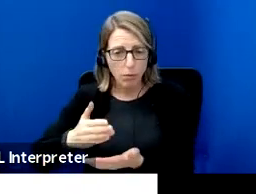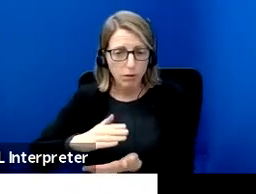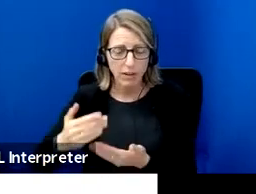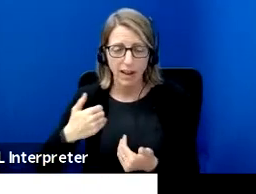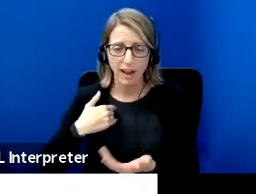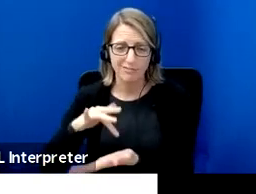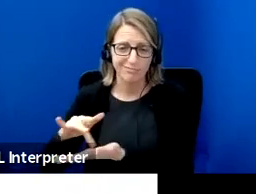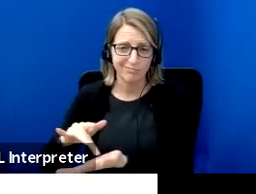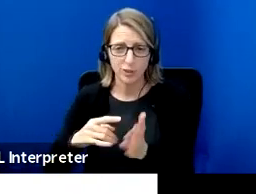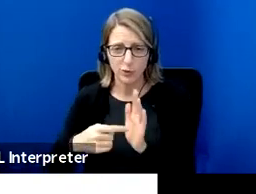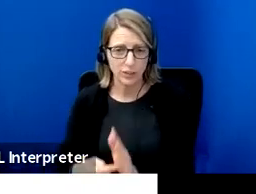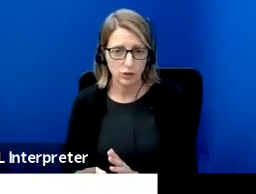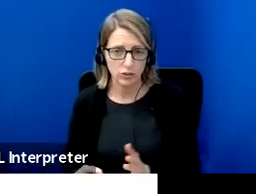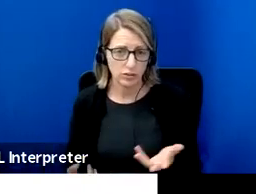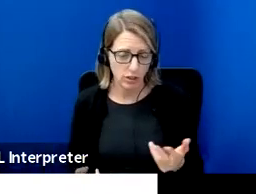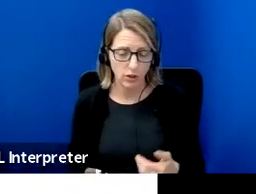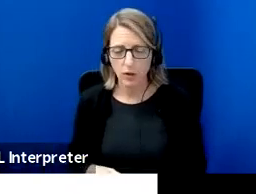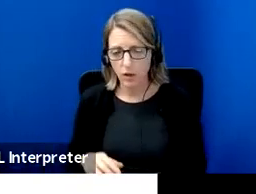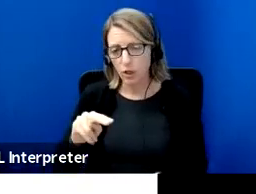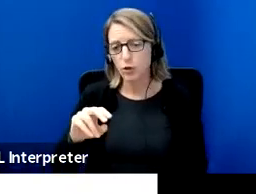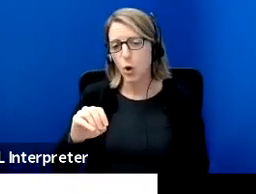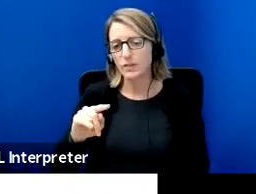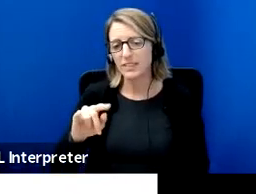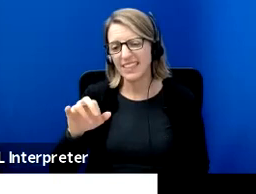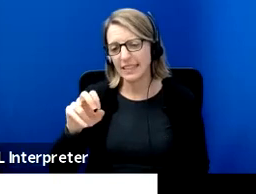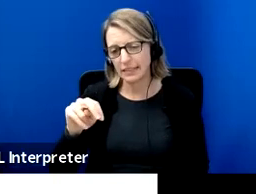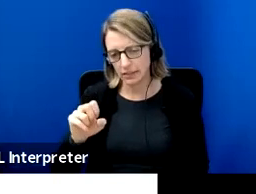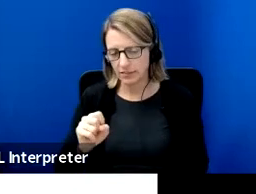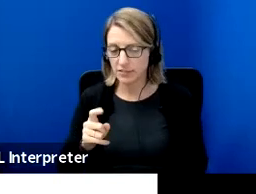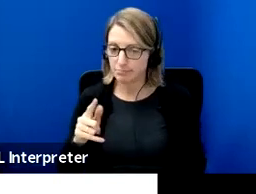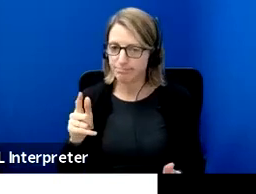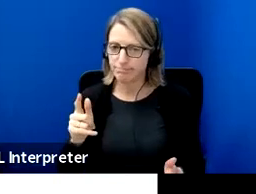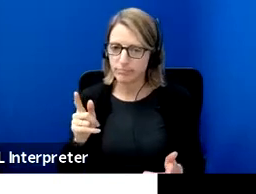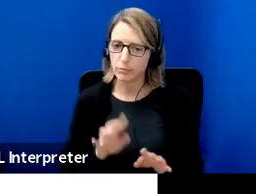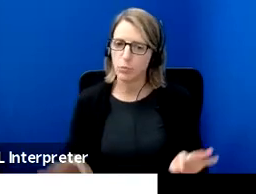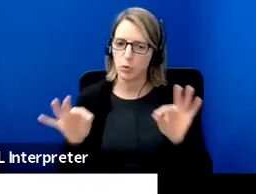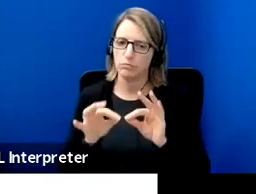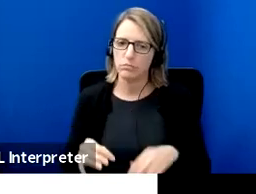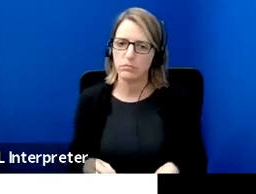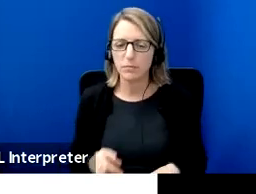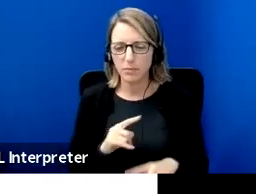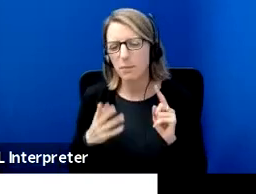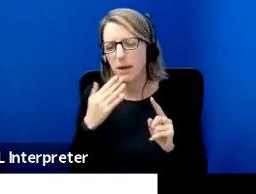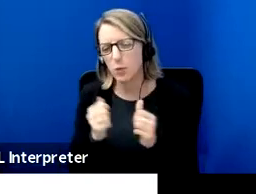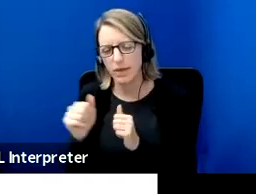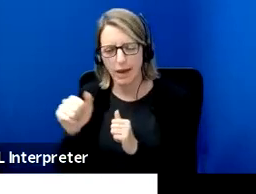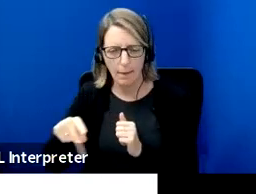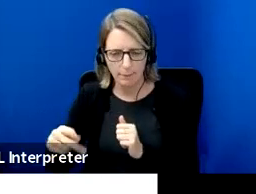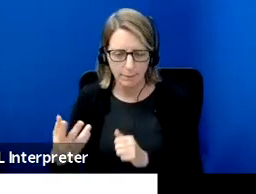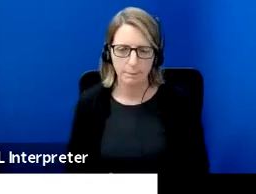features. So the notifications are big, but better in an app.